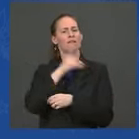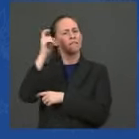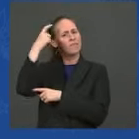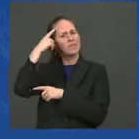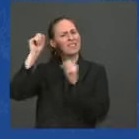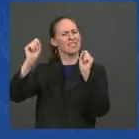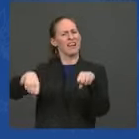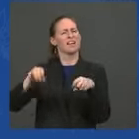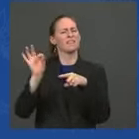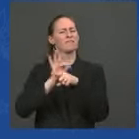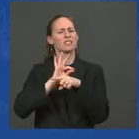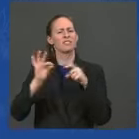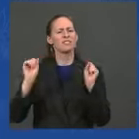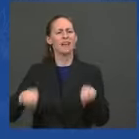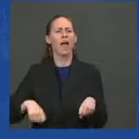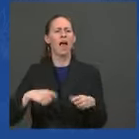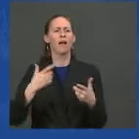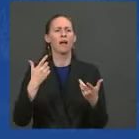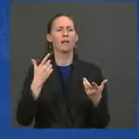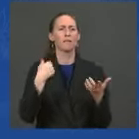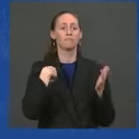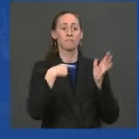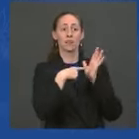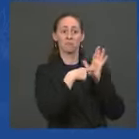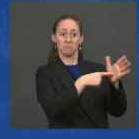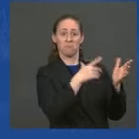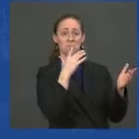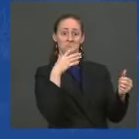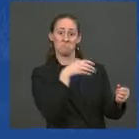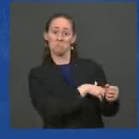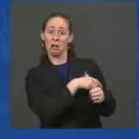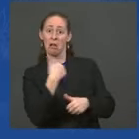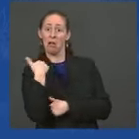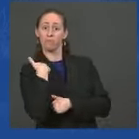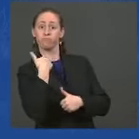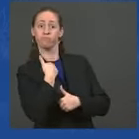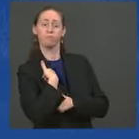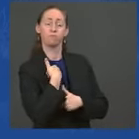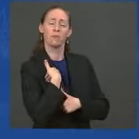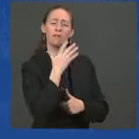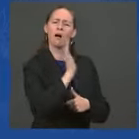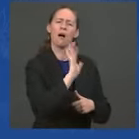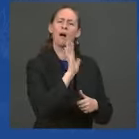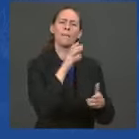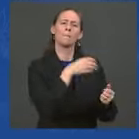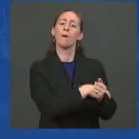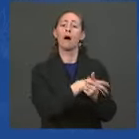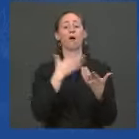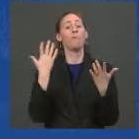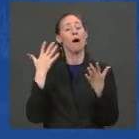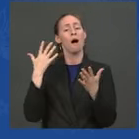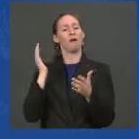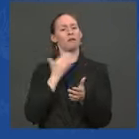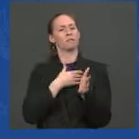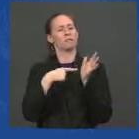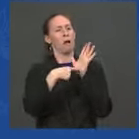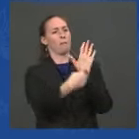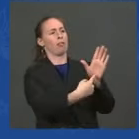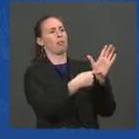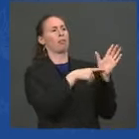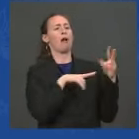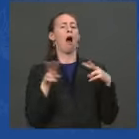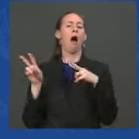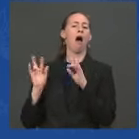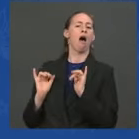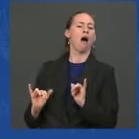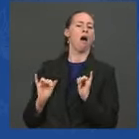led the world not by the example of our physical power, but by the power of our example. That's why the world has followed.